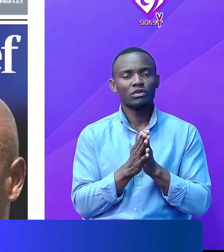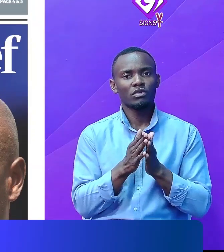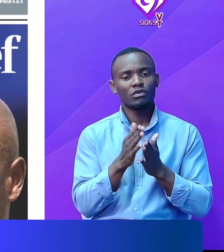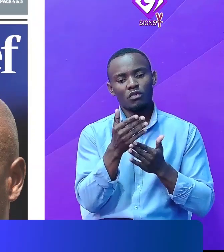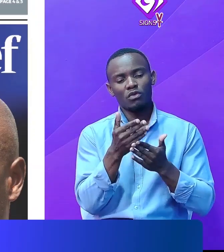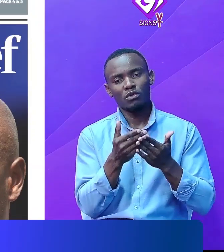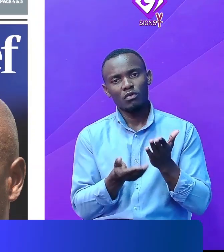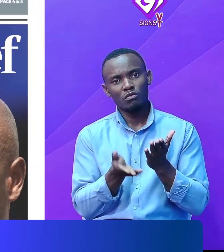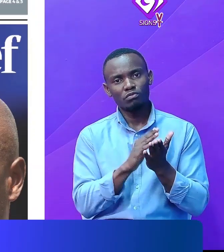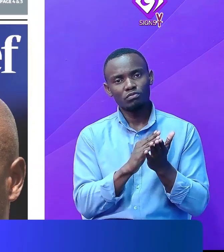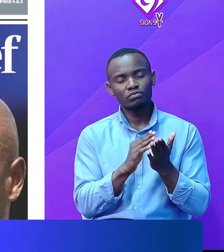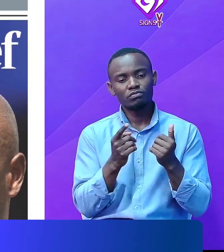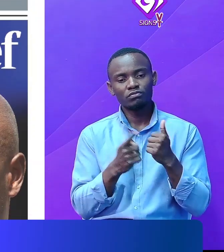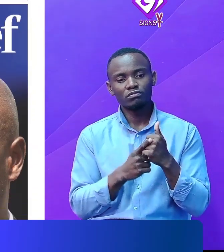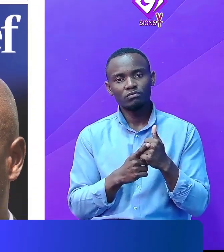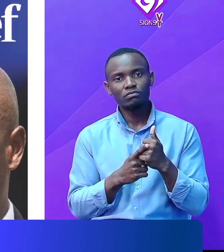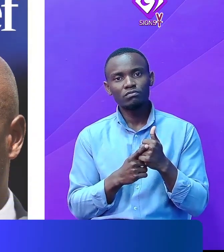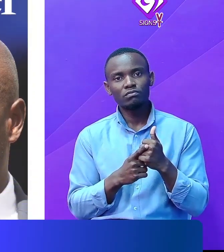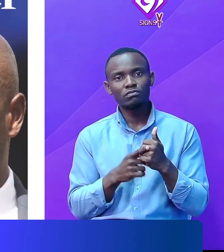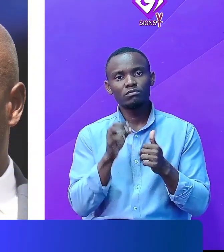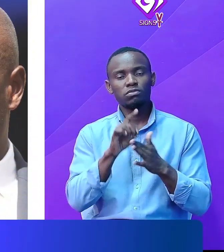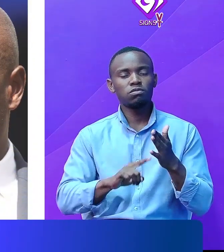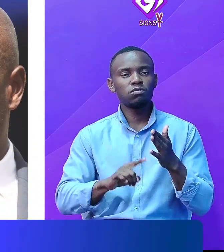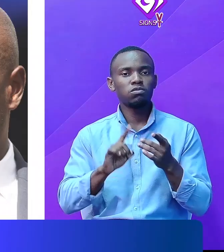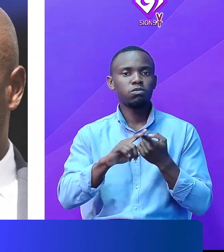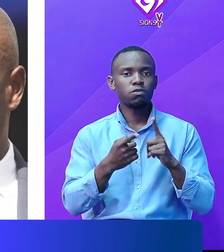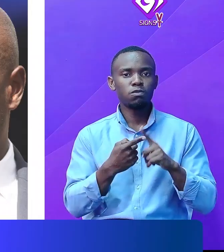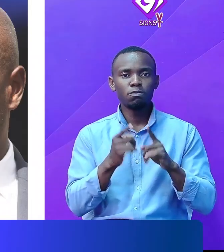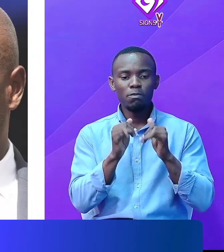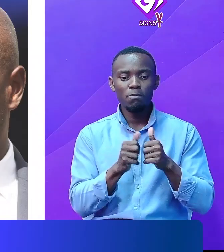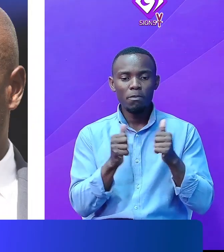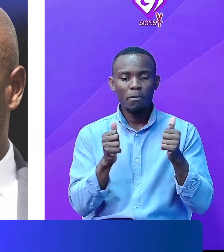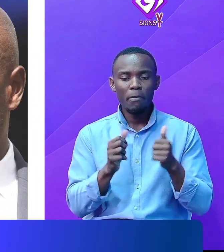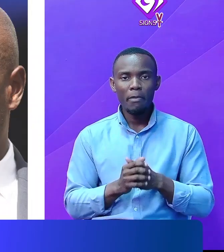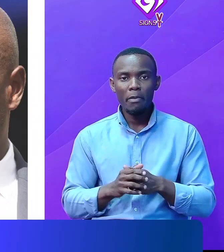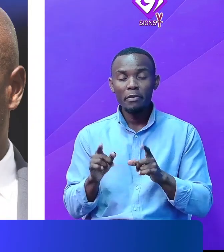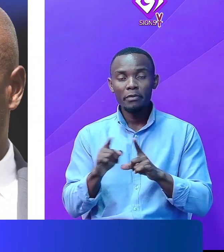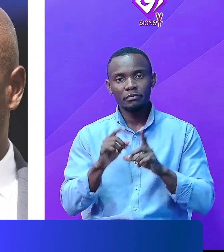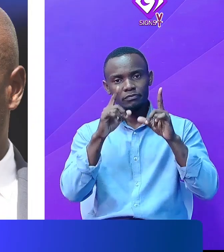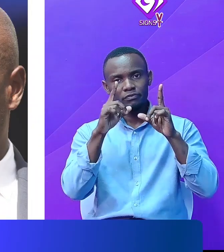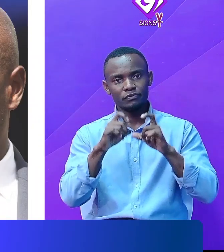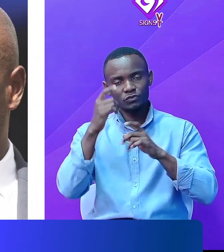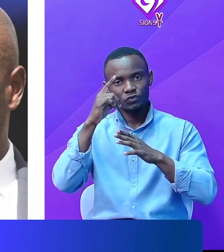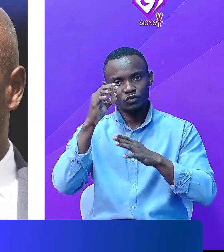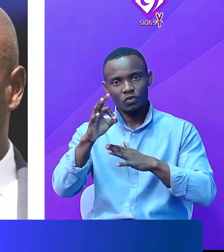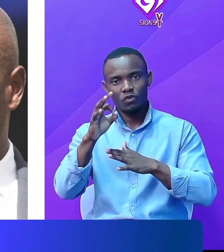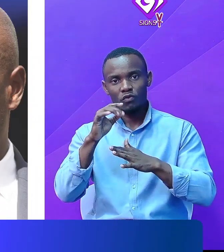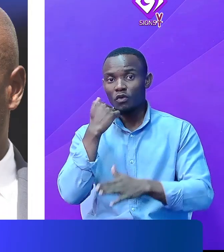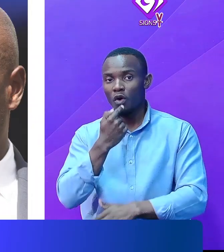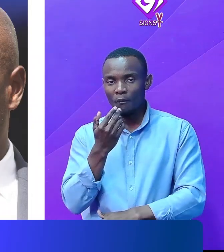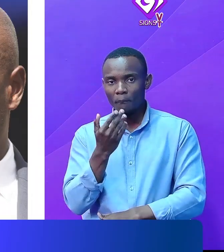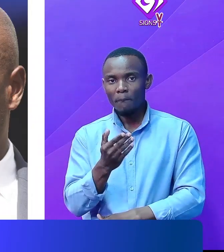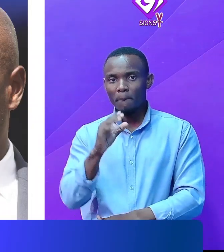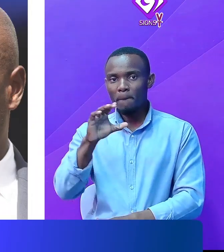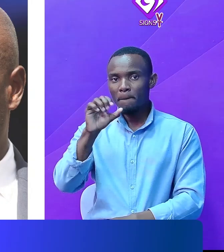of the Standard this morning. And the CS is pictured, as well as